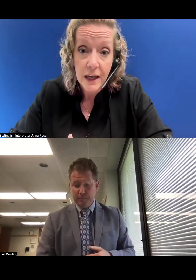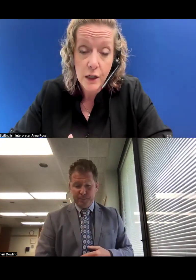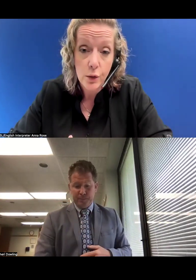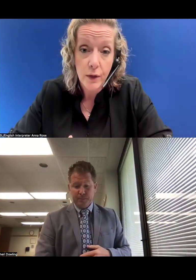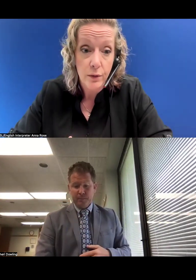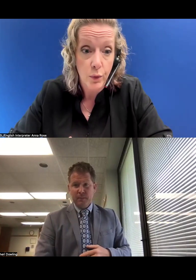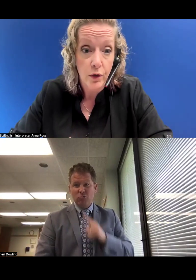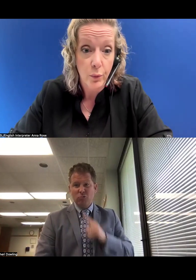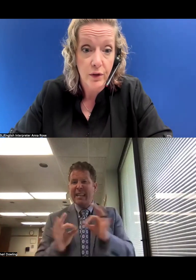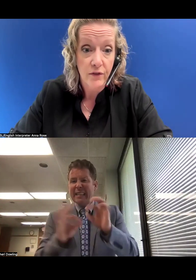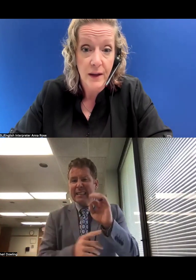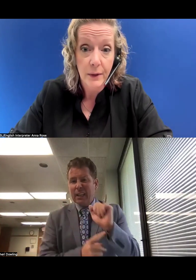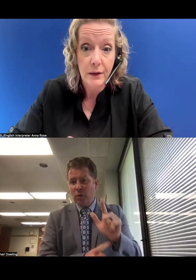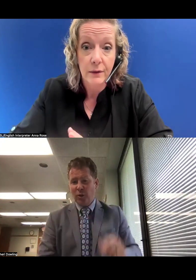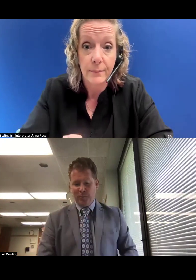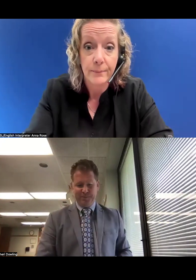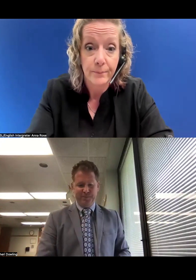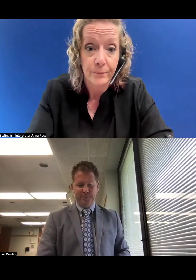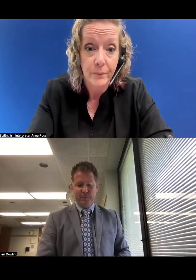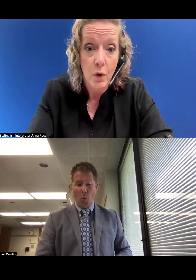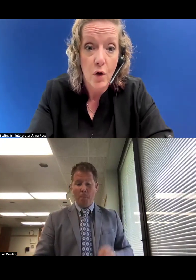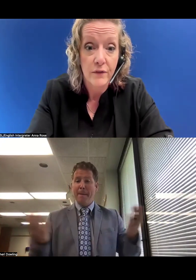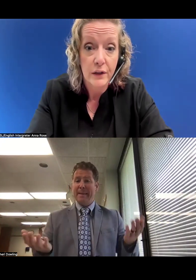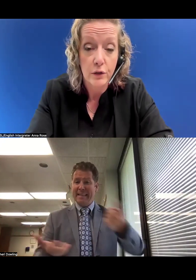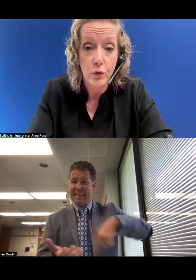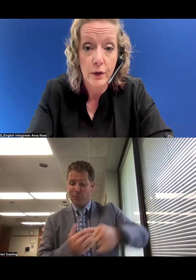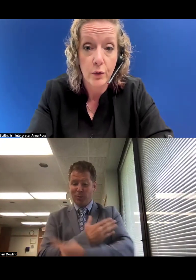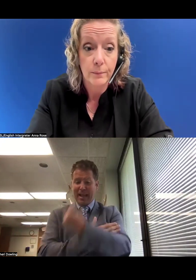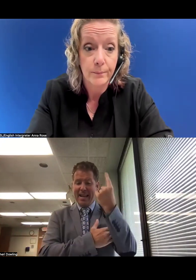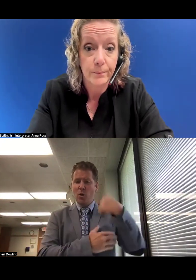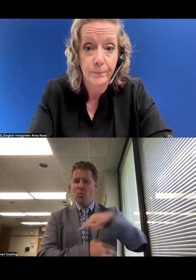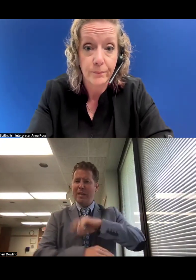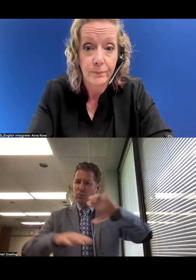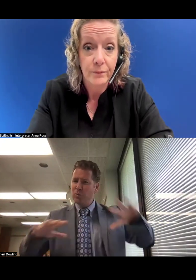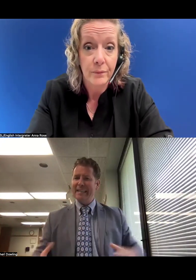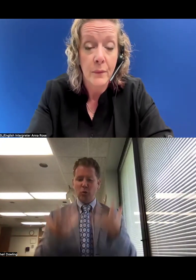we engage with with our families. All of this is critical.